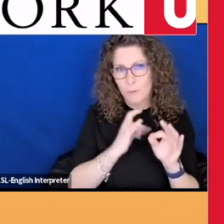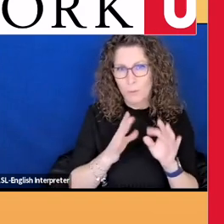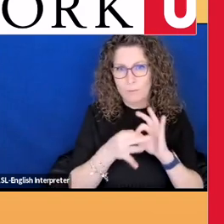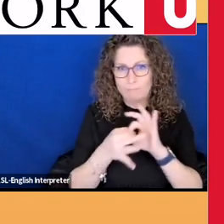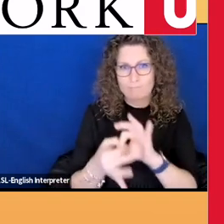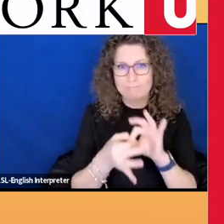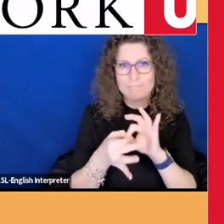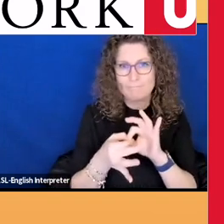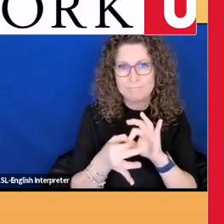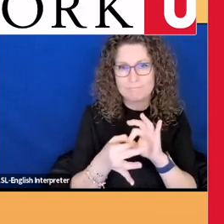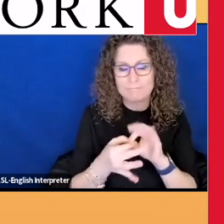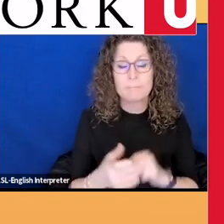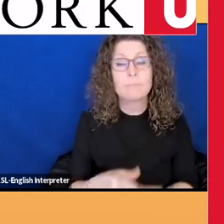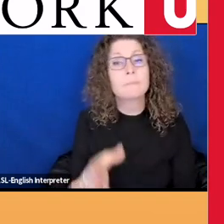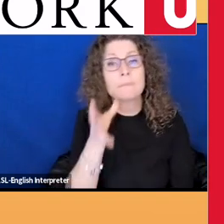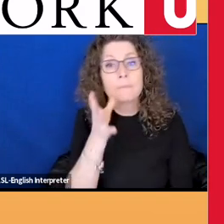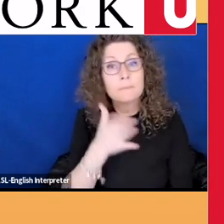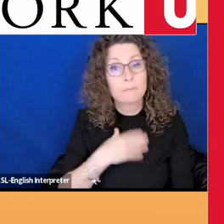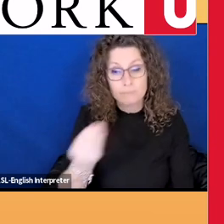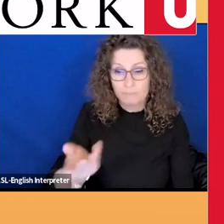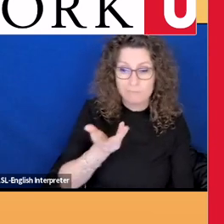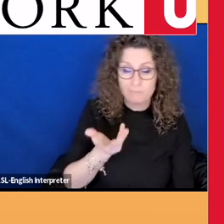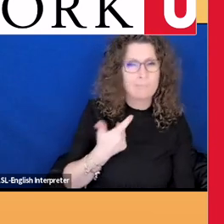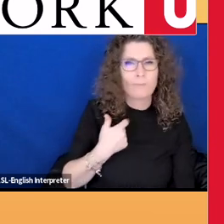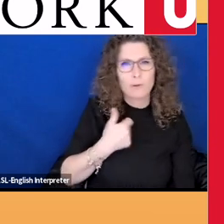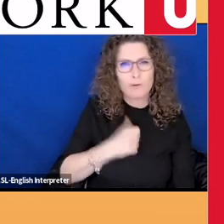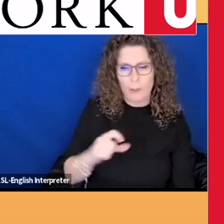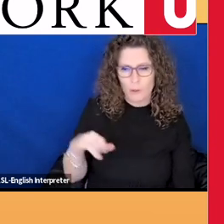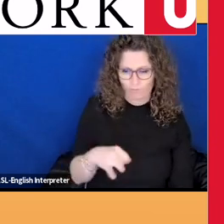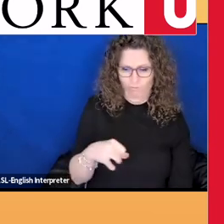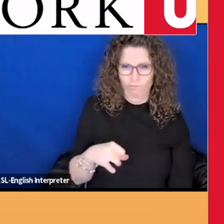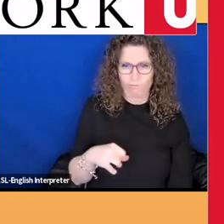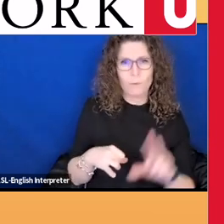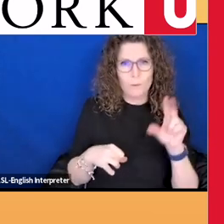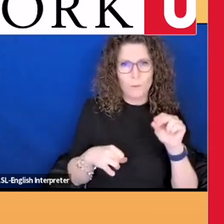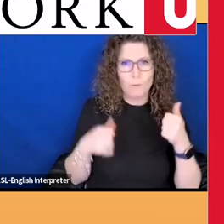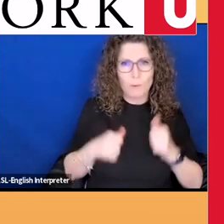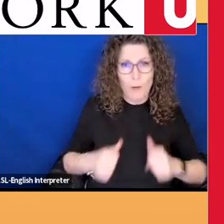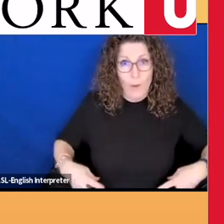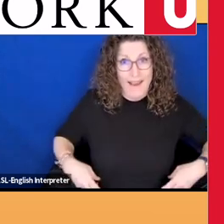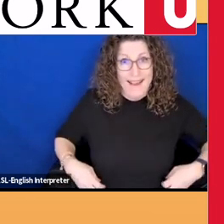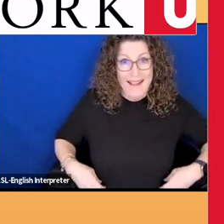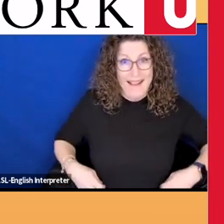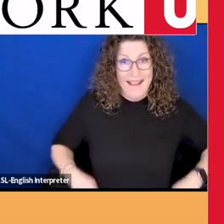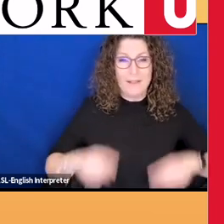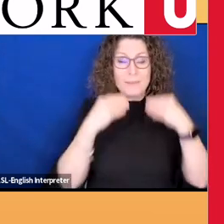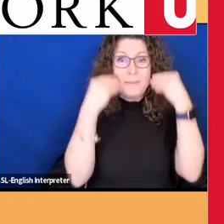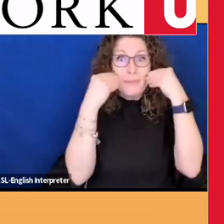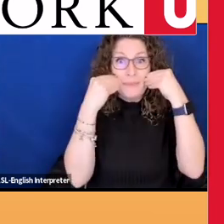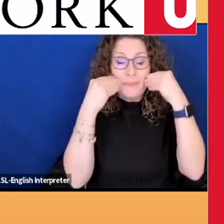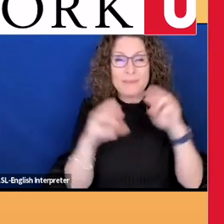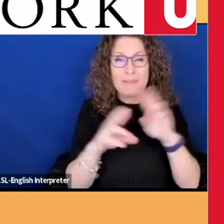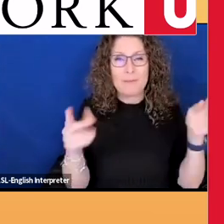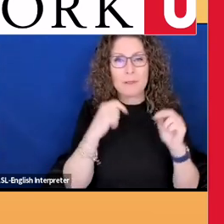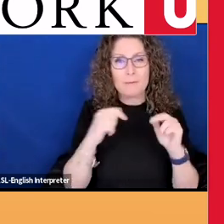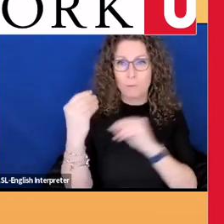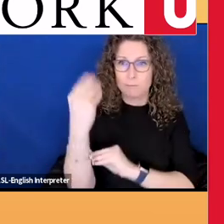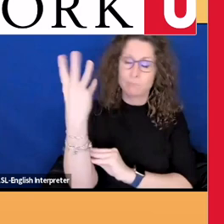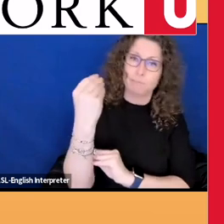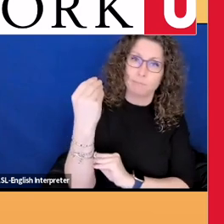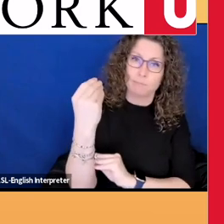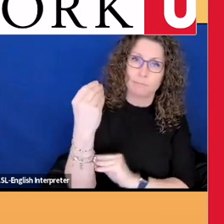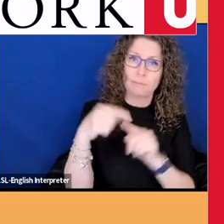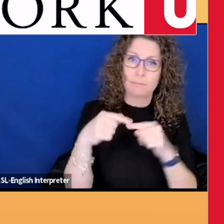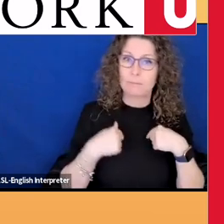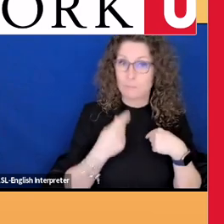My mother tells me that she was not trying to hook me in place, that she was trying to tickle me, so that I would smile for the camera. But I see